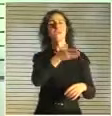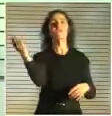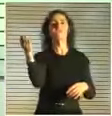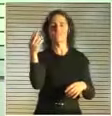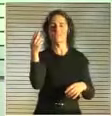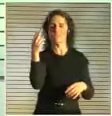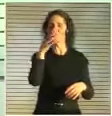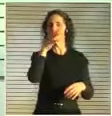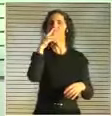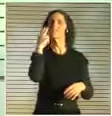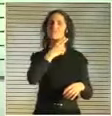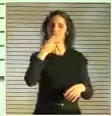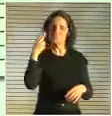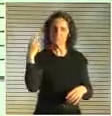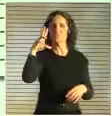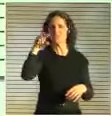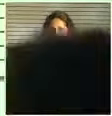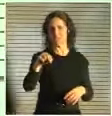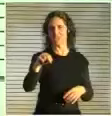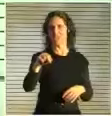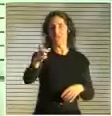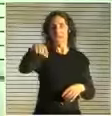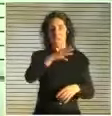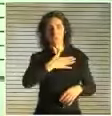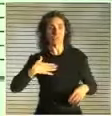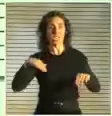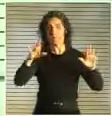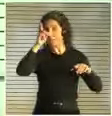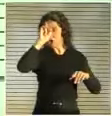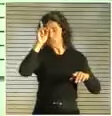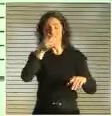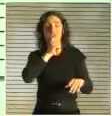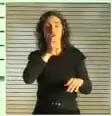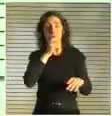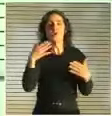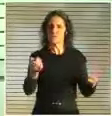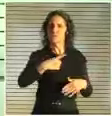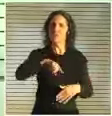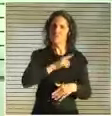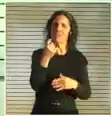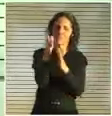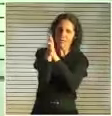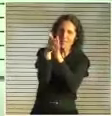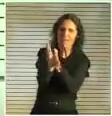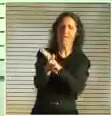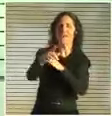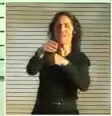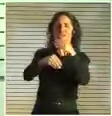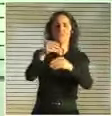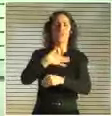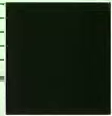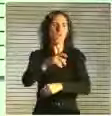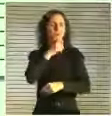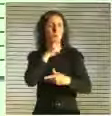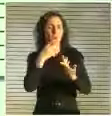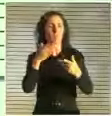be involved, what actions they can take, and that everything is trusted and transparent? And so we've worked together. We were one of